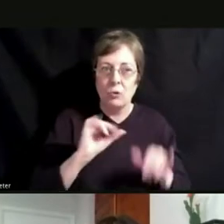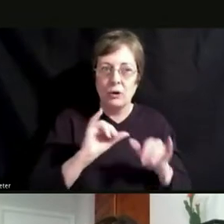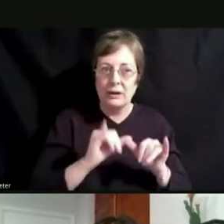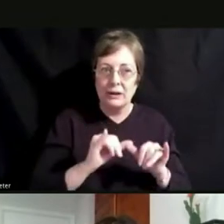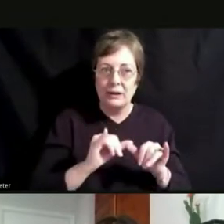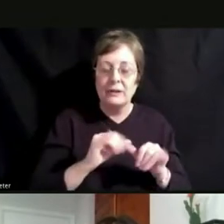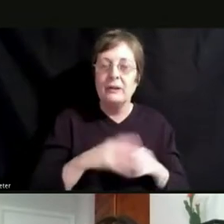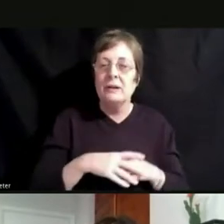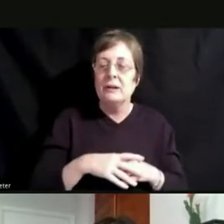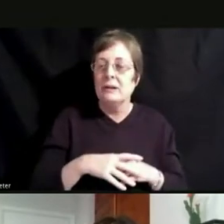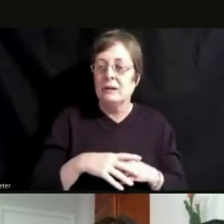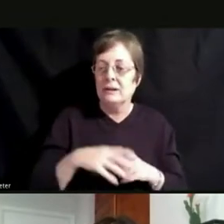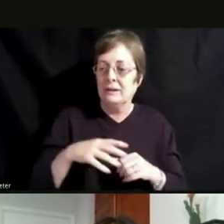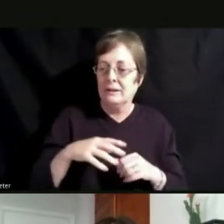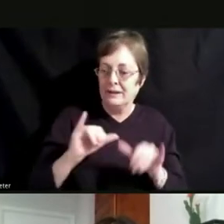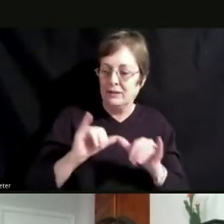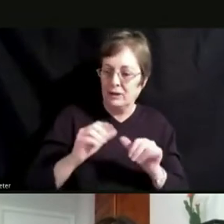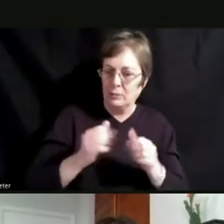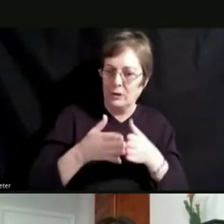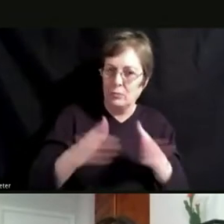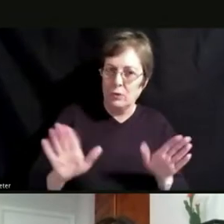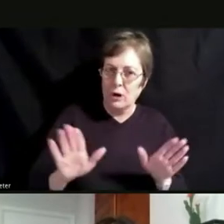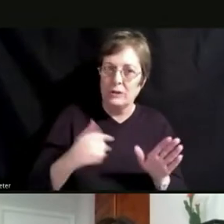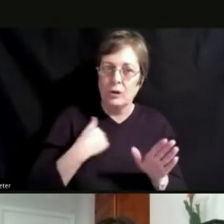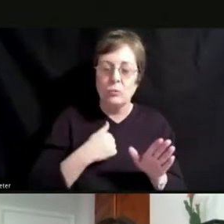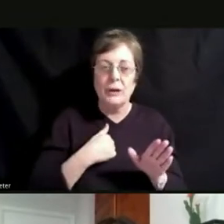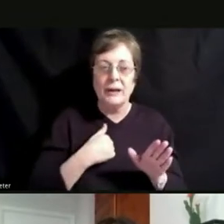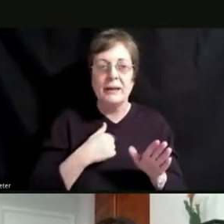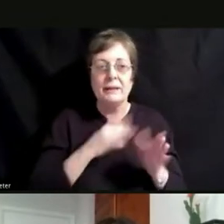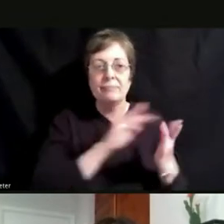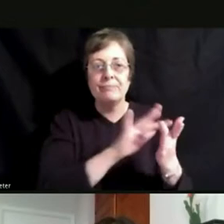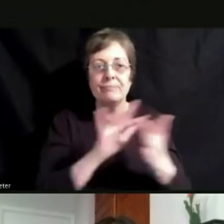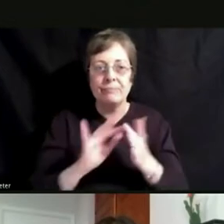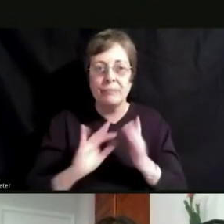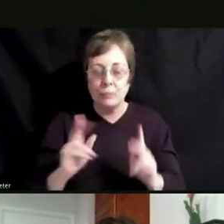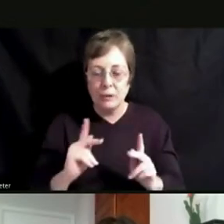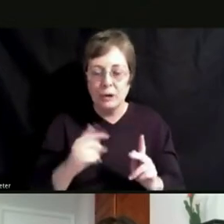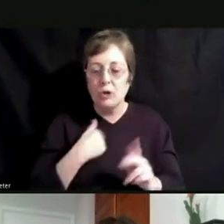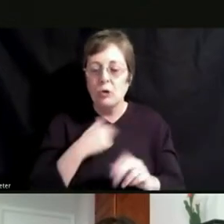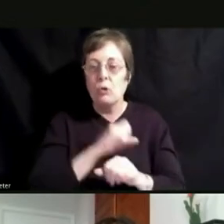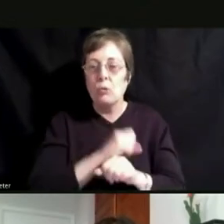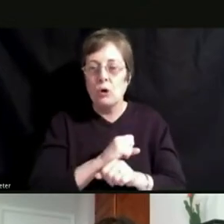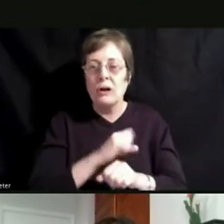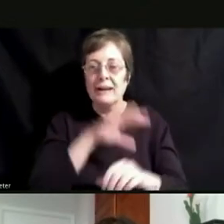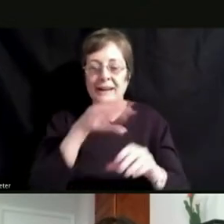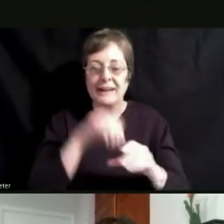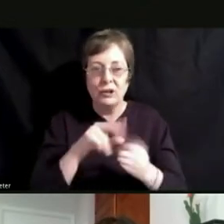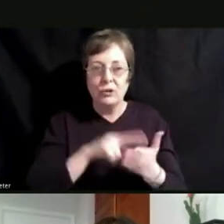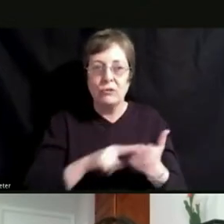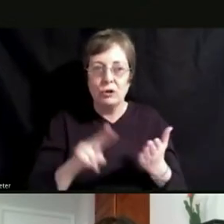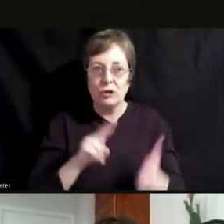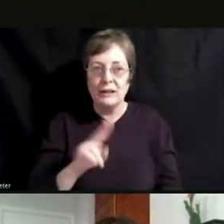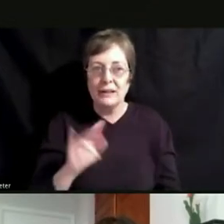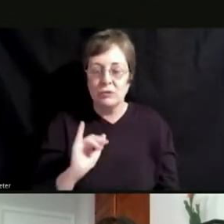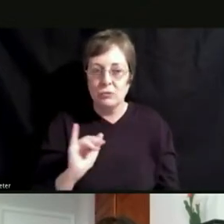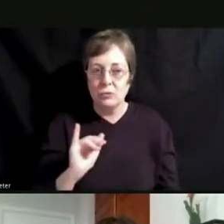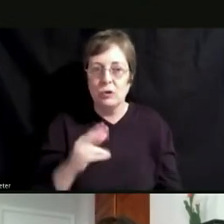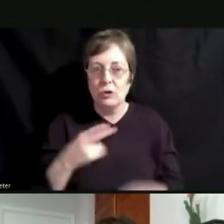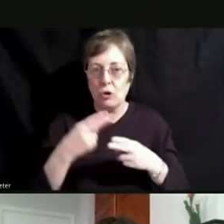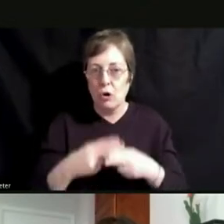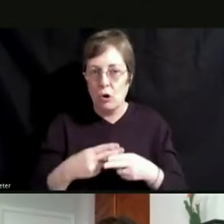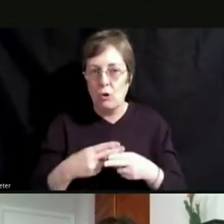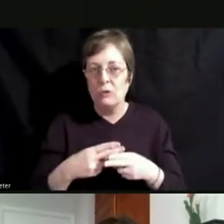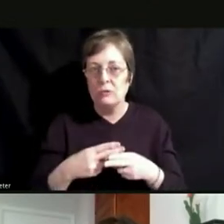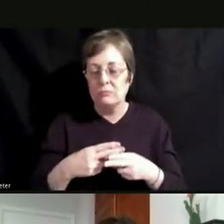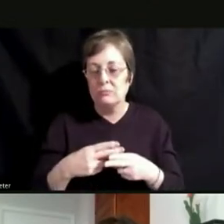broad. So we, you know, do some outreach along those lines. We have work that we do within the university that's considered part of